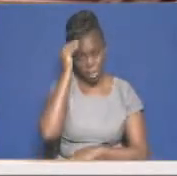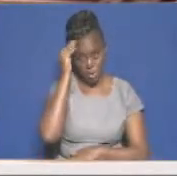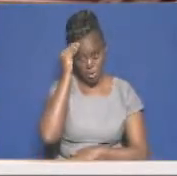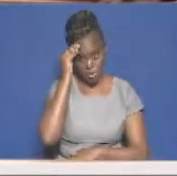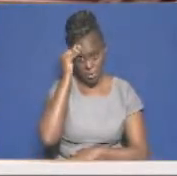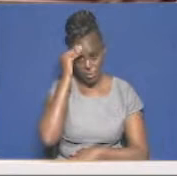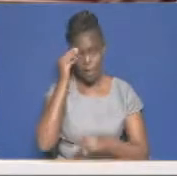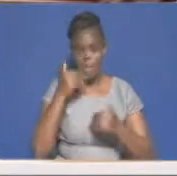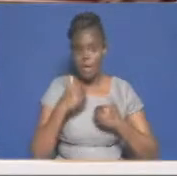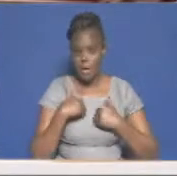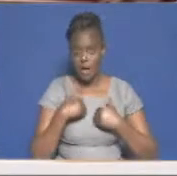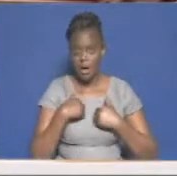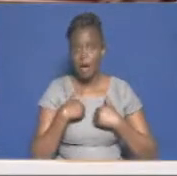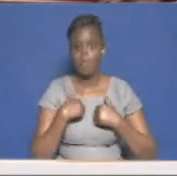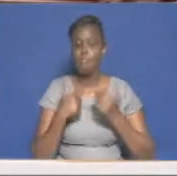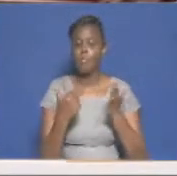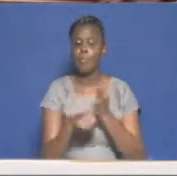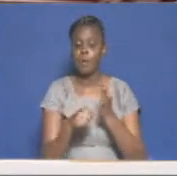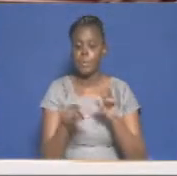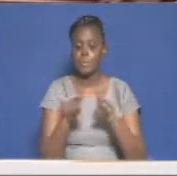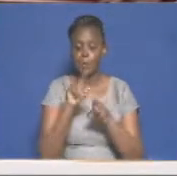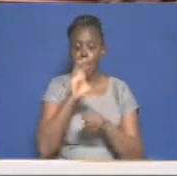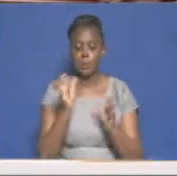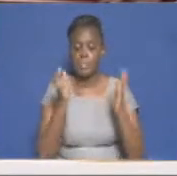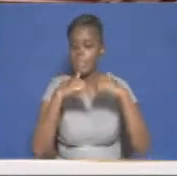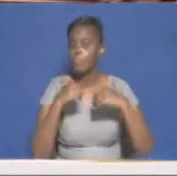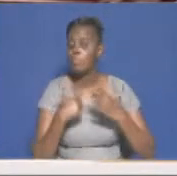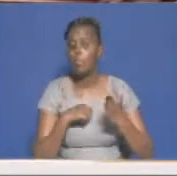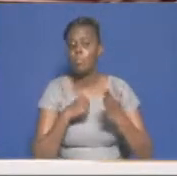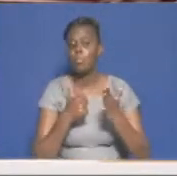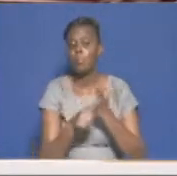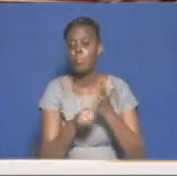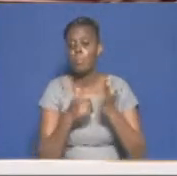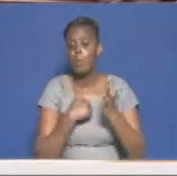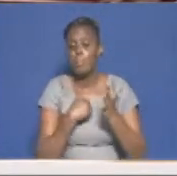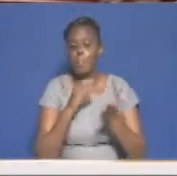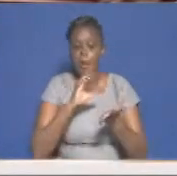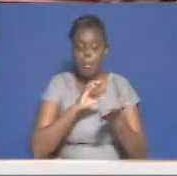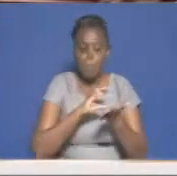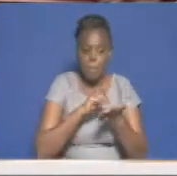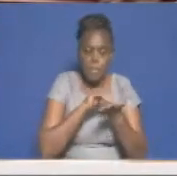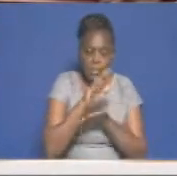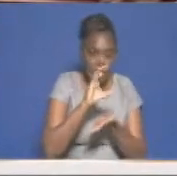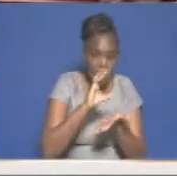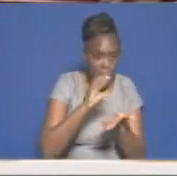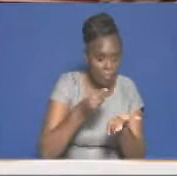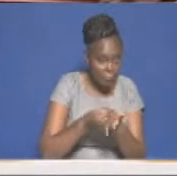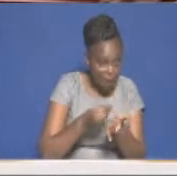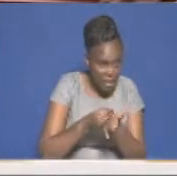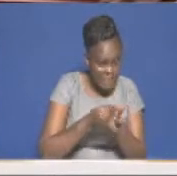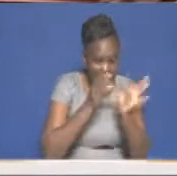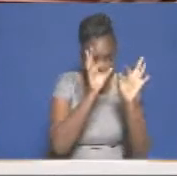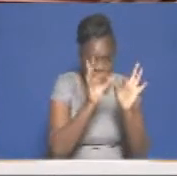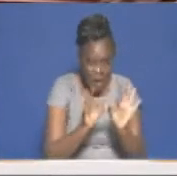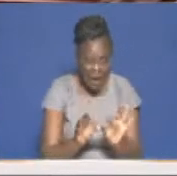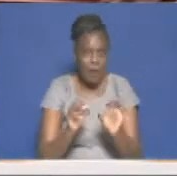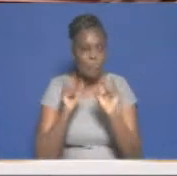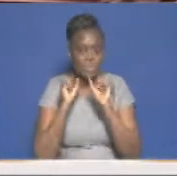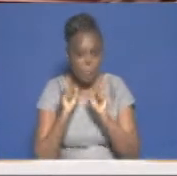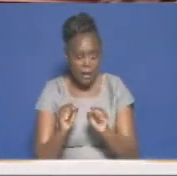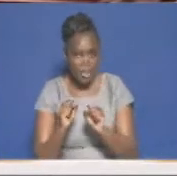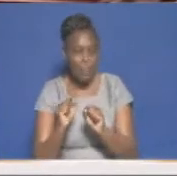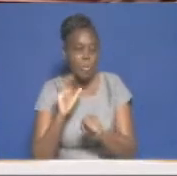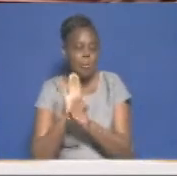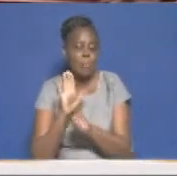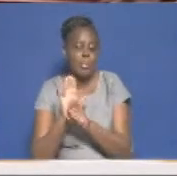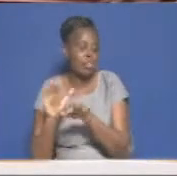we don't have the chaos like we are having in the county assemblies. The money that is sent there, nobody is able to account, because the majority, they are